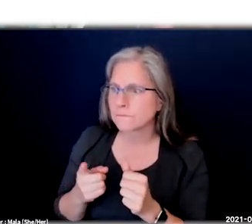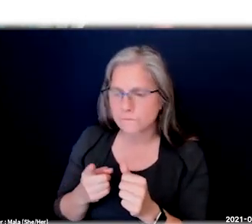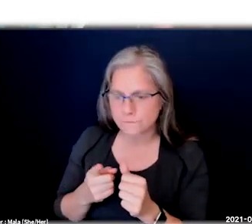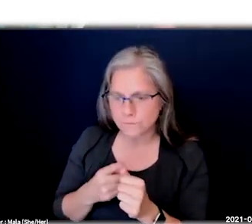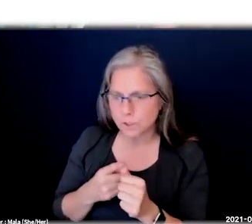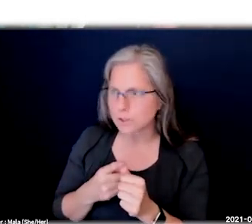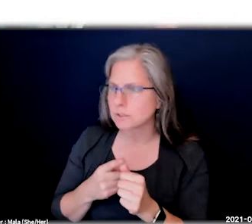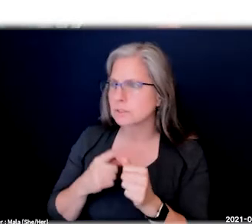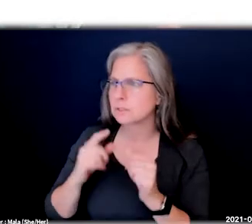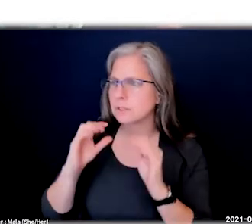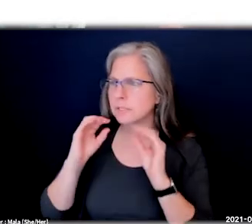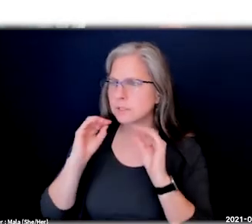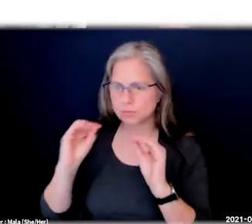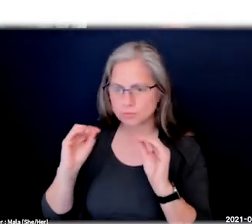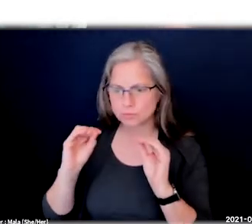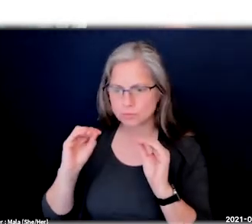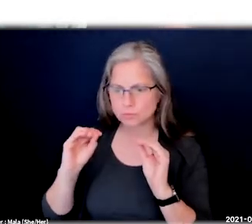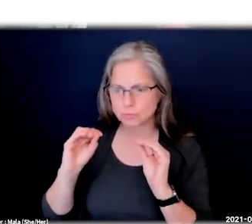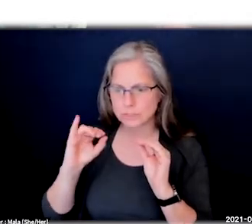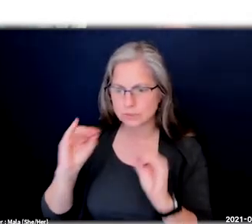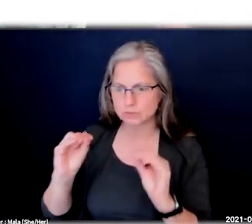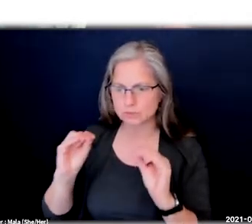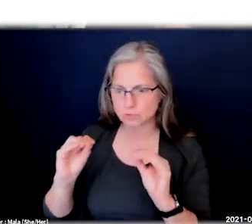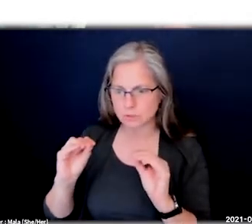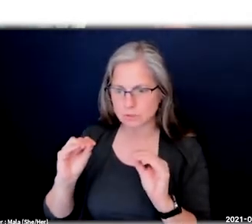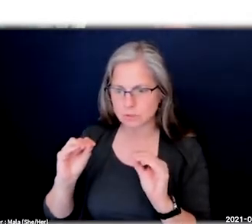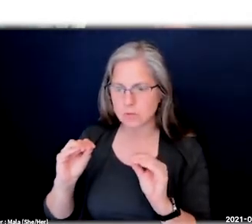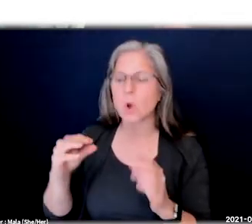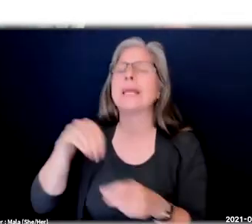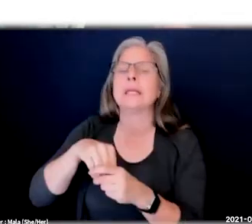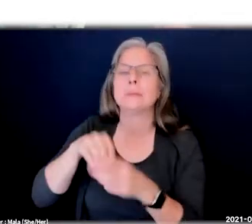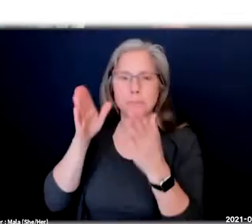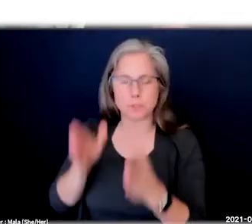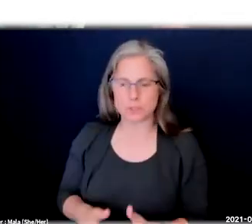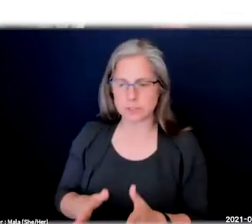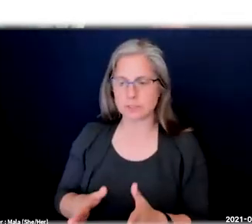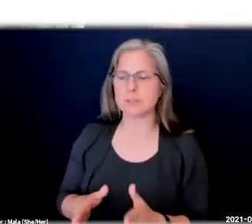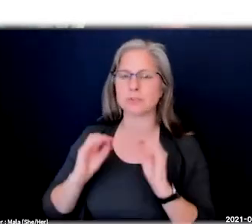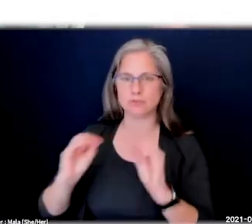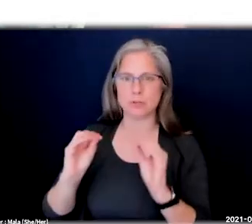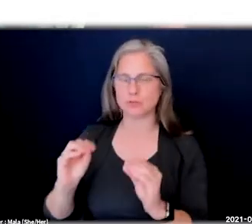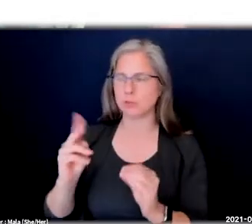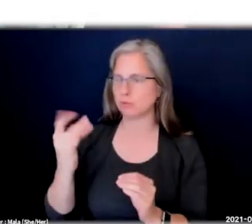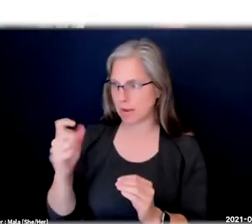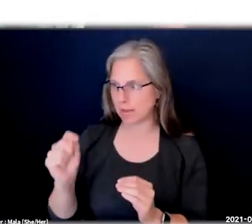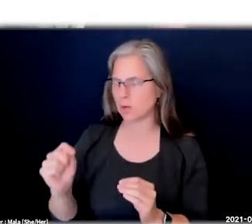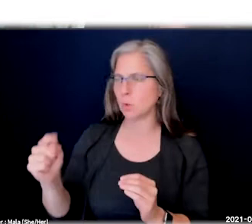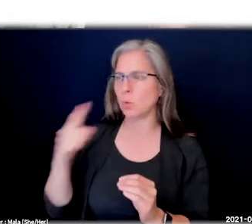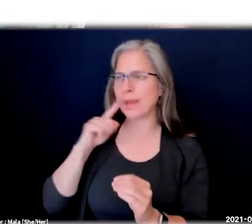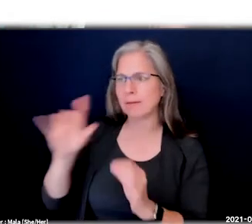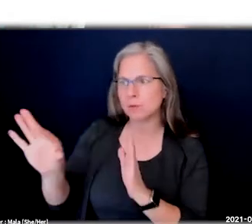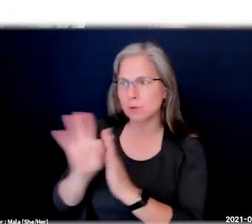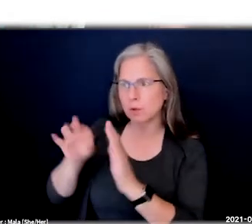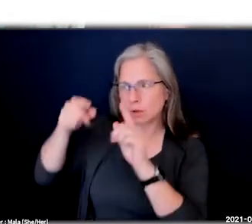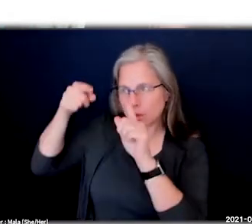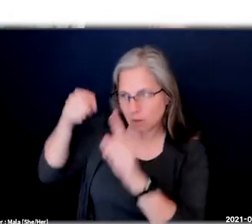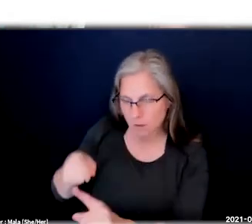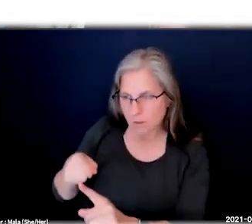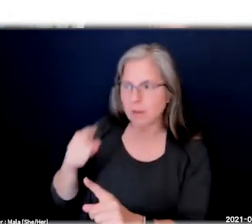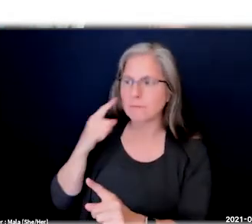I believe that part of that grant, we have to allocate specifically for